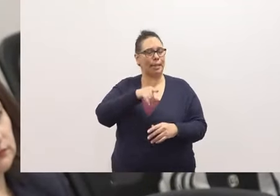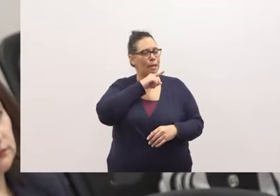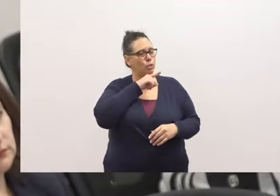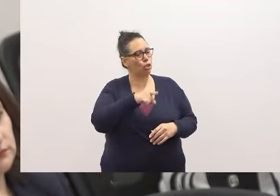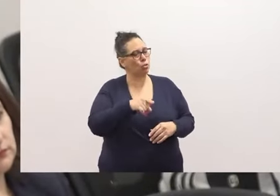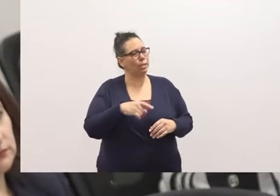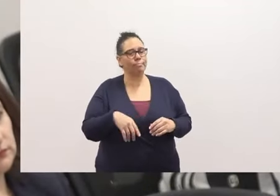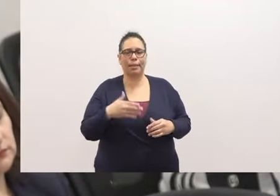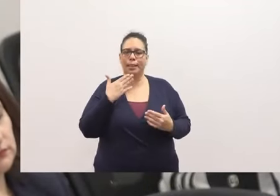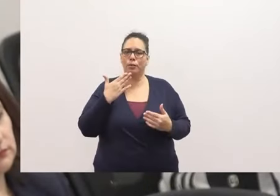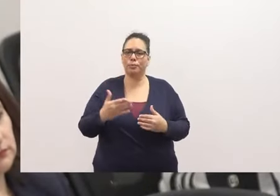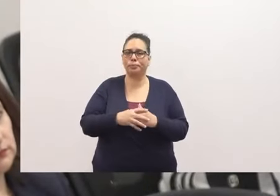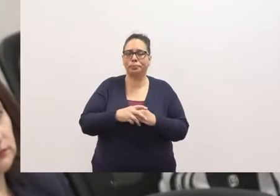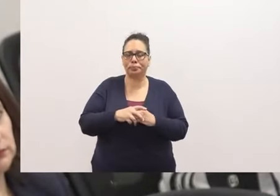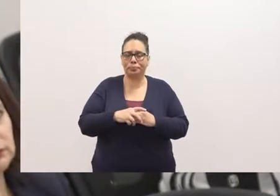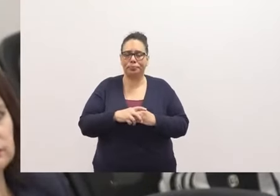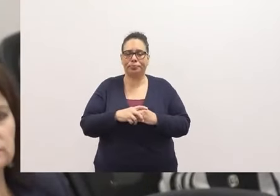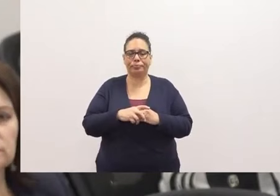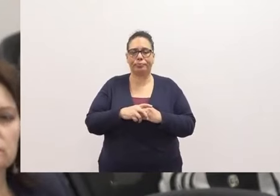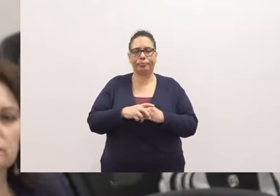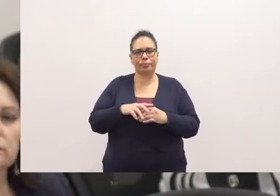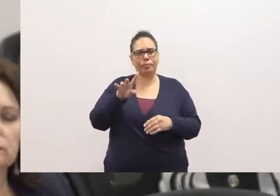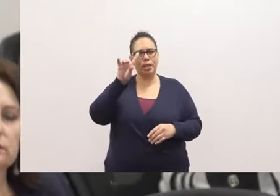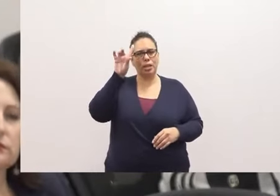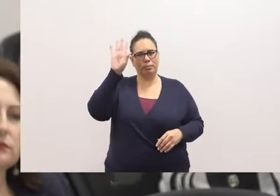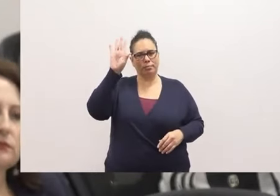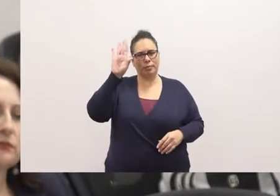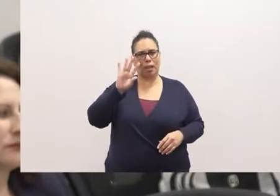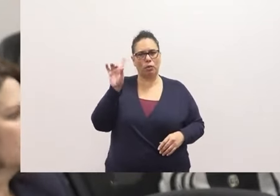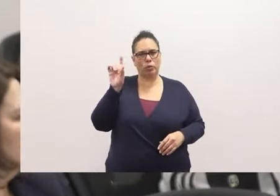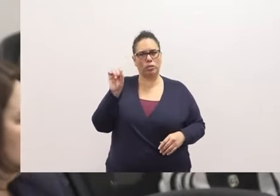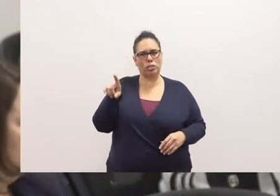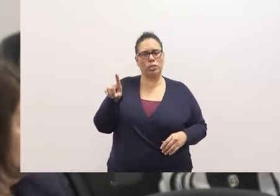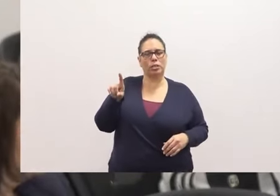you. And I have a question